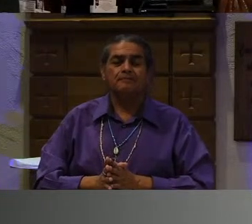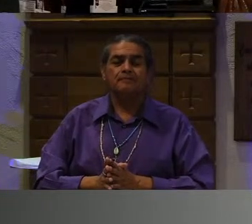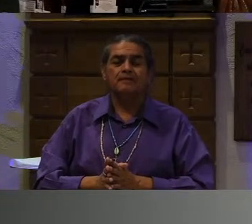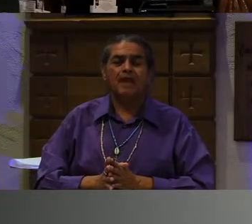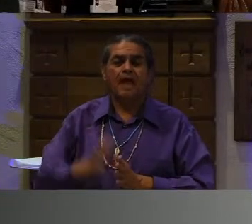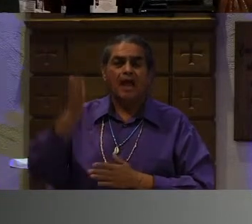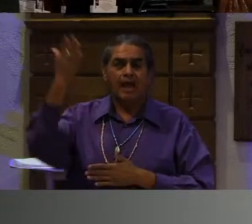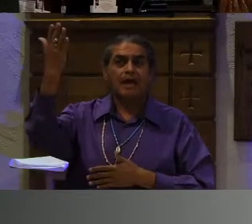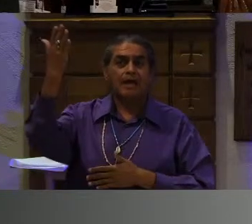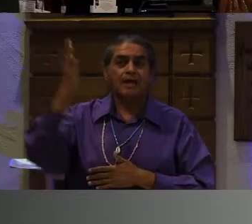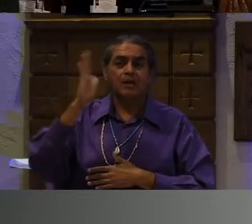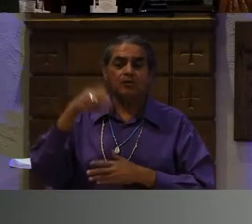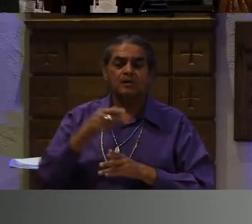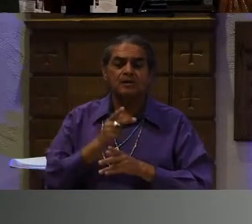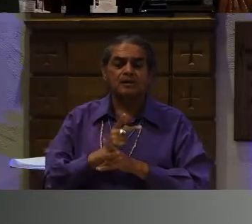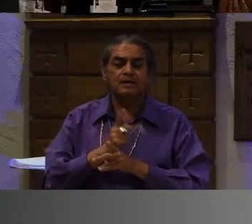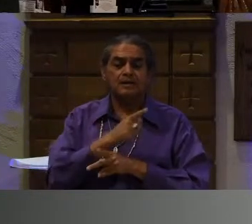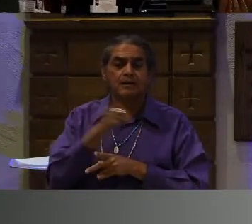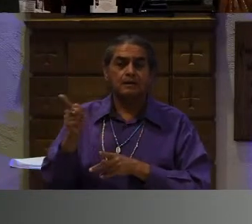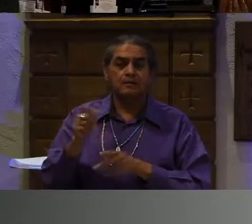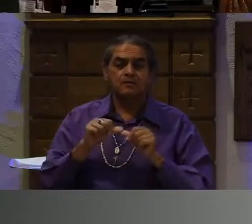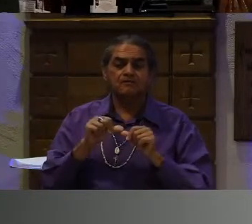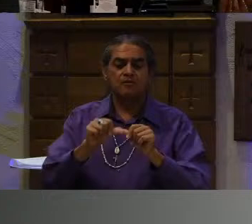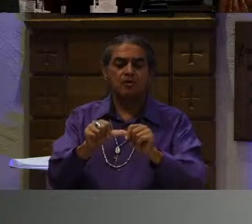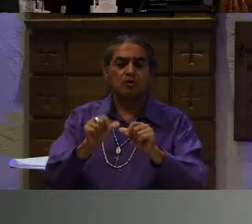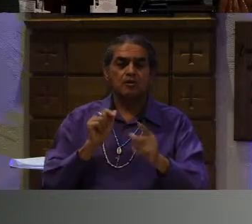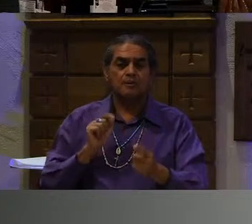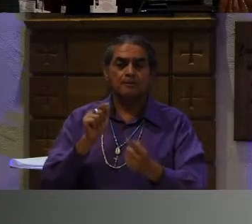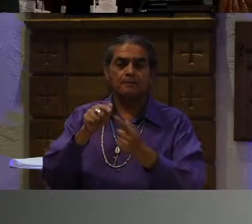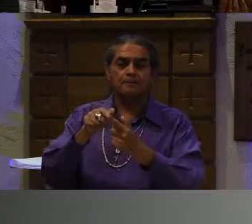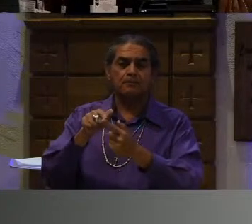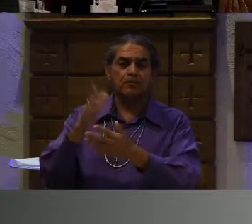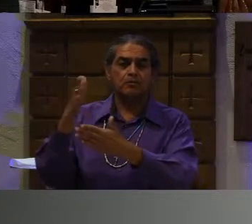He will keep you firm to the end,